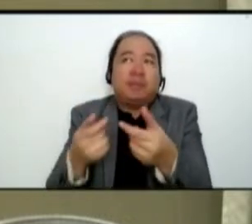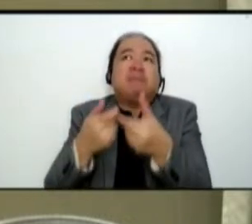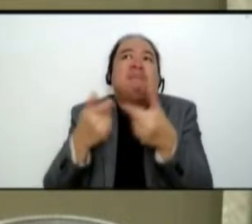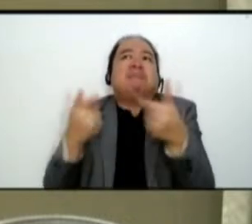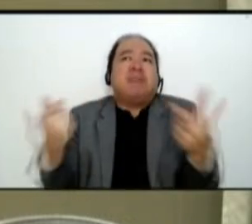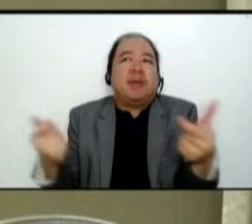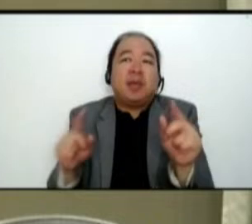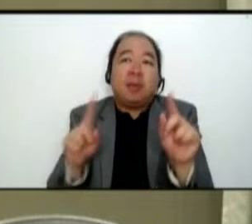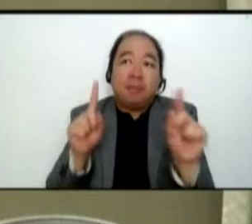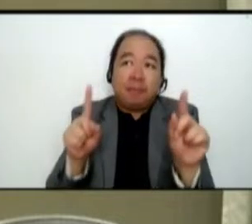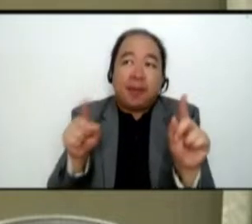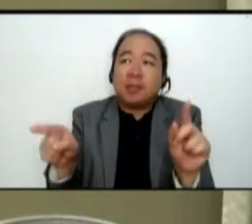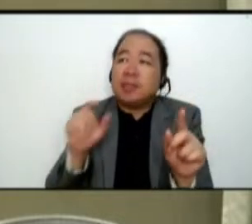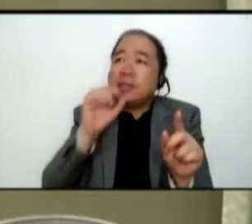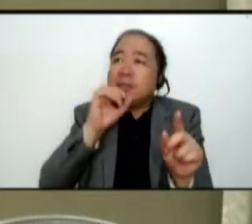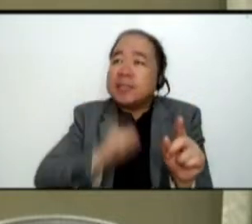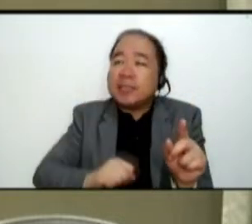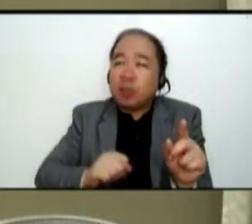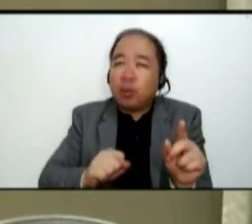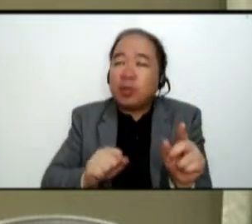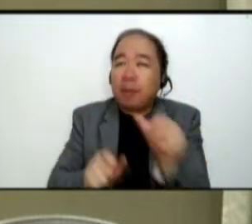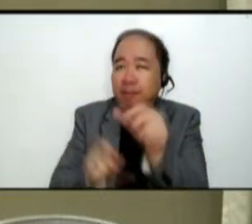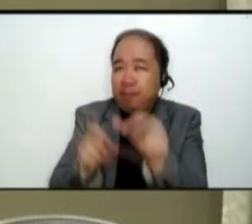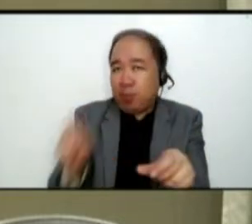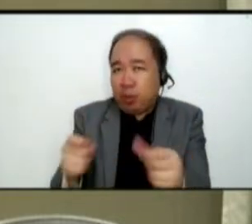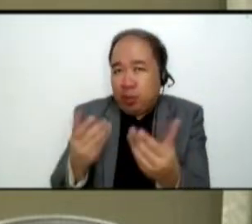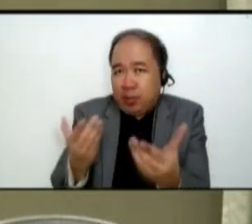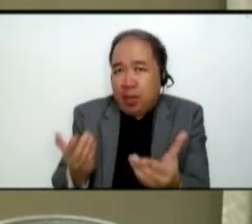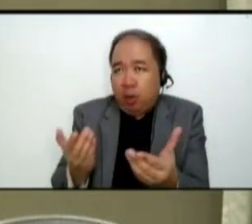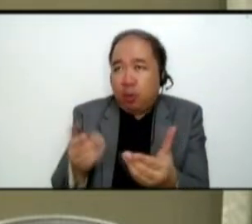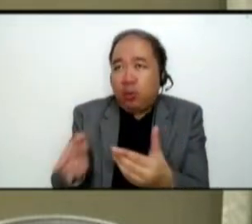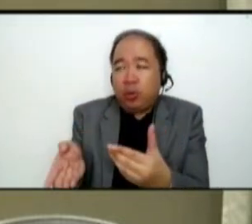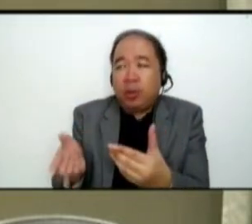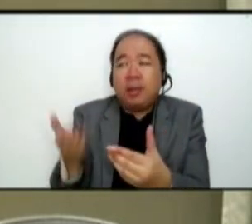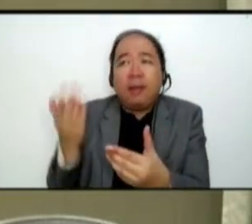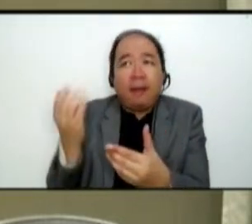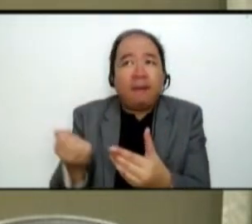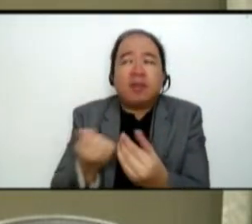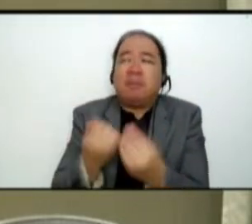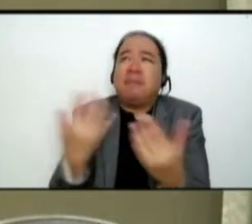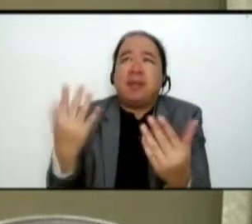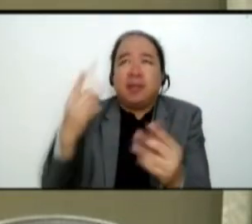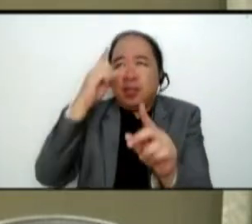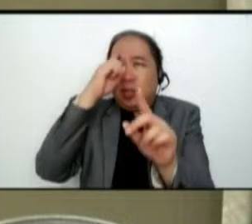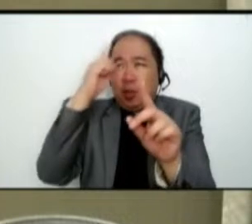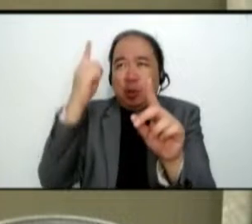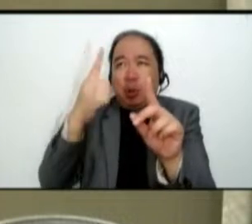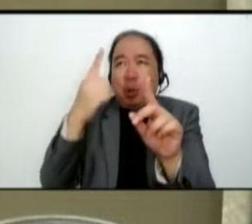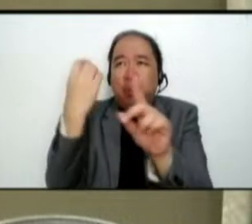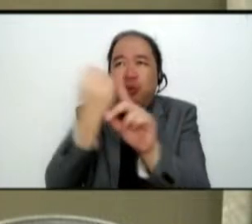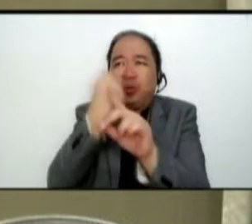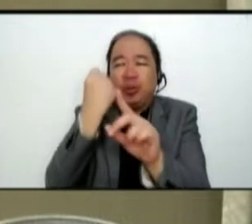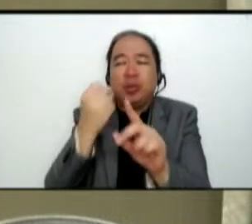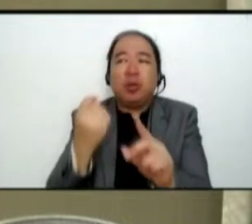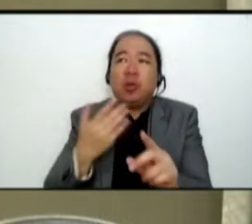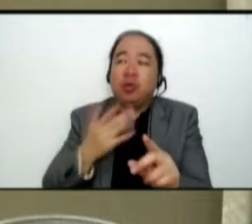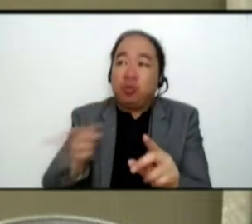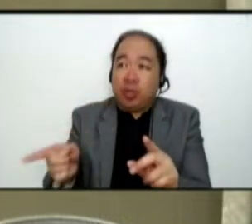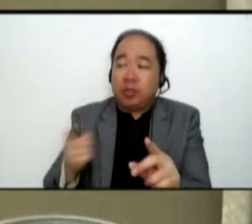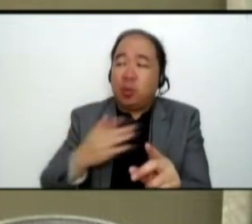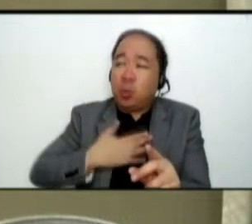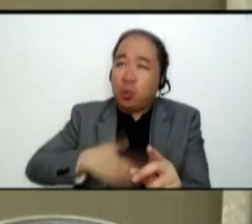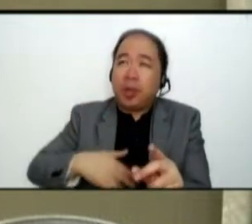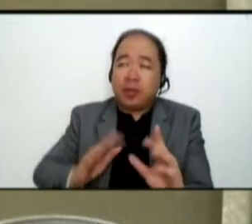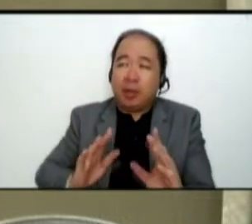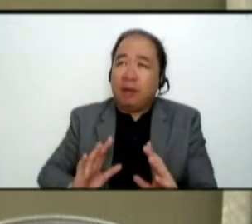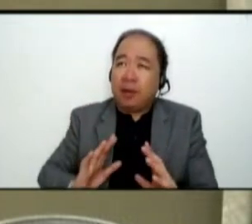senior citizens of today and future will have a lot of aspirations. They want to live their life fully. At 60, you